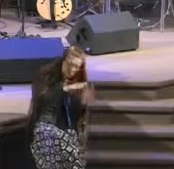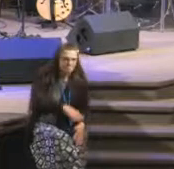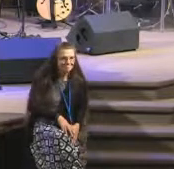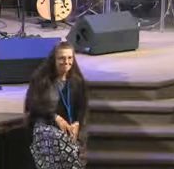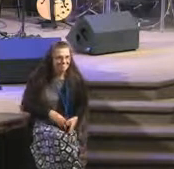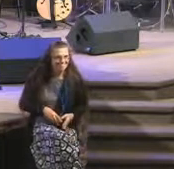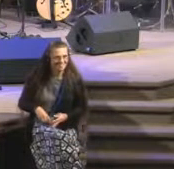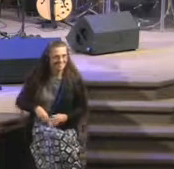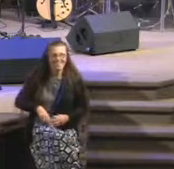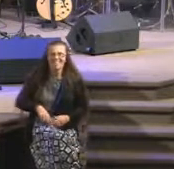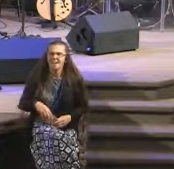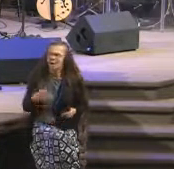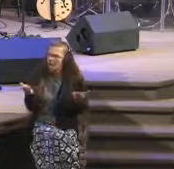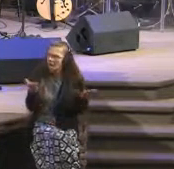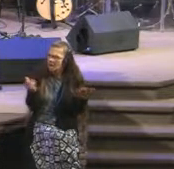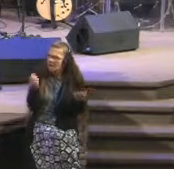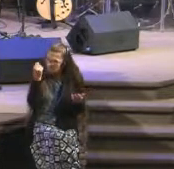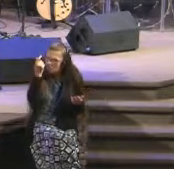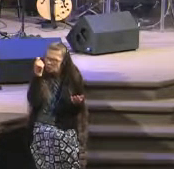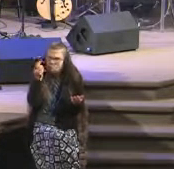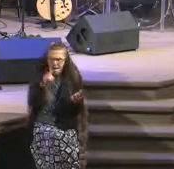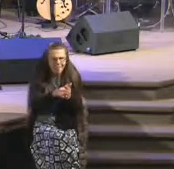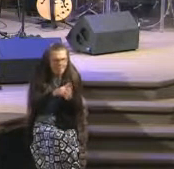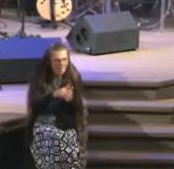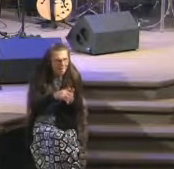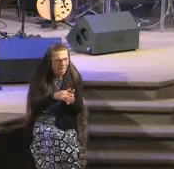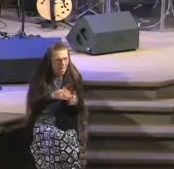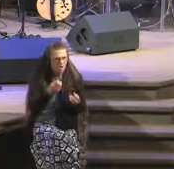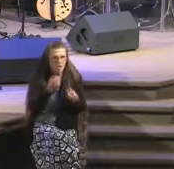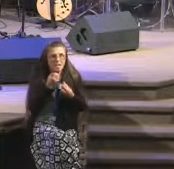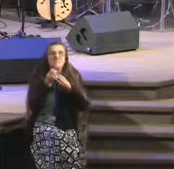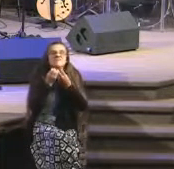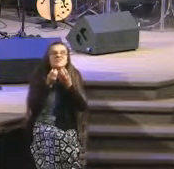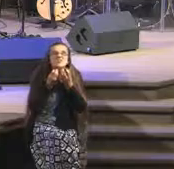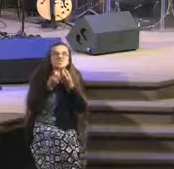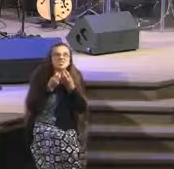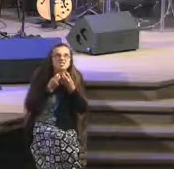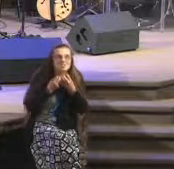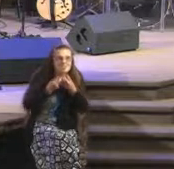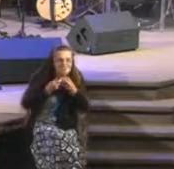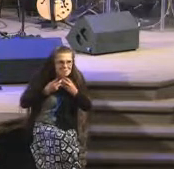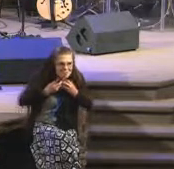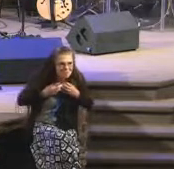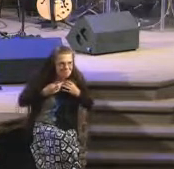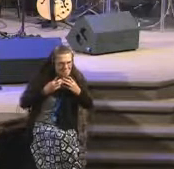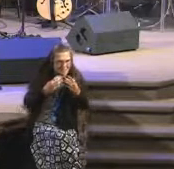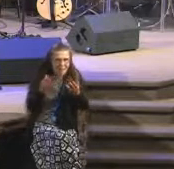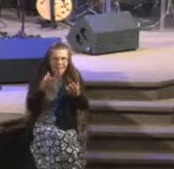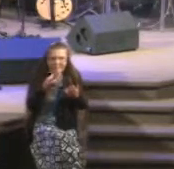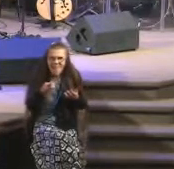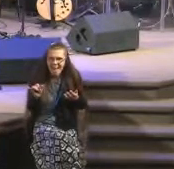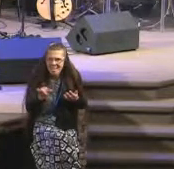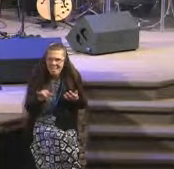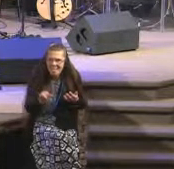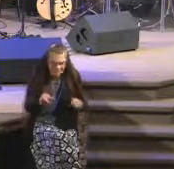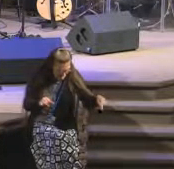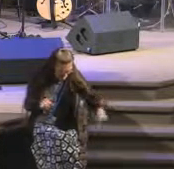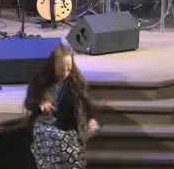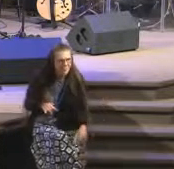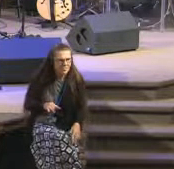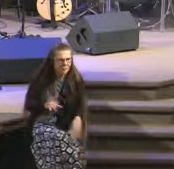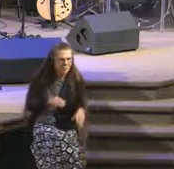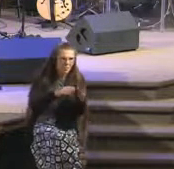Tastes like your feet fell asleep. How many of you understand that? You got that fizzy and tingly sensation like what? Like your foot went to